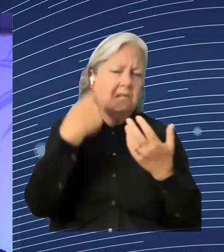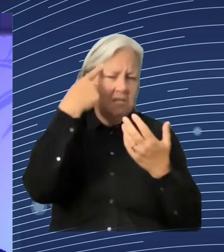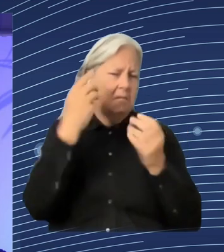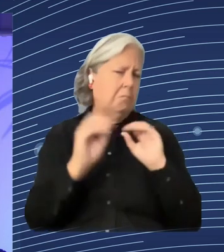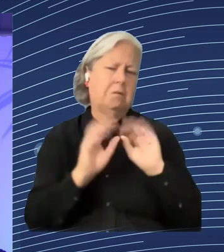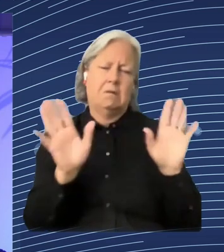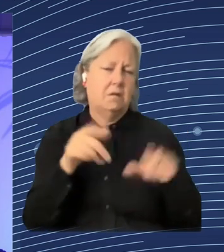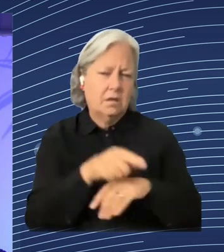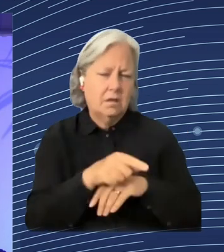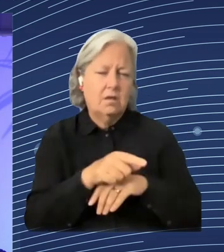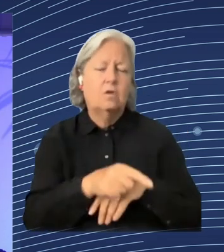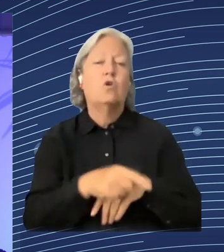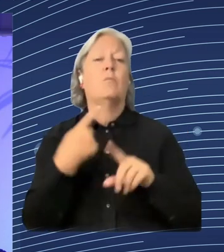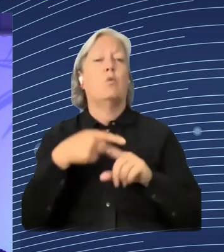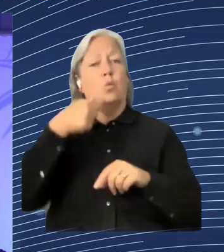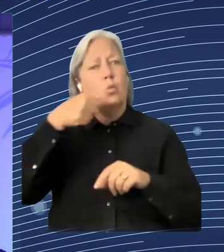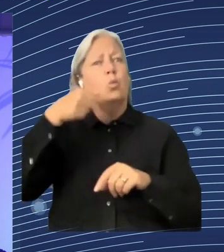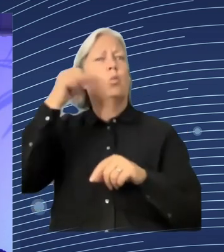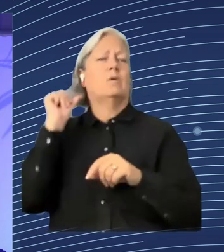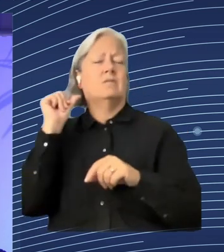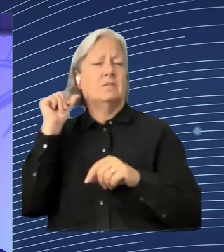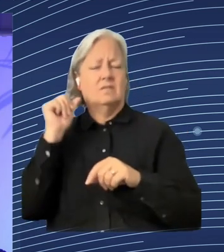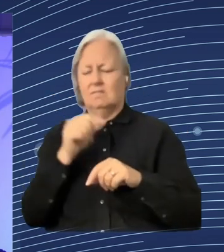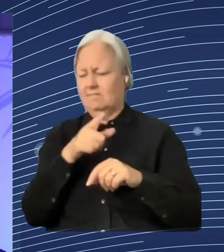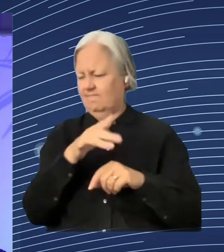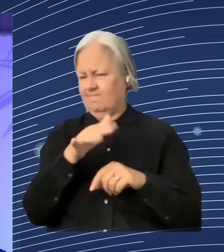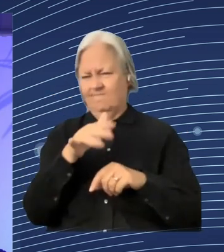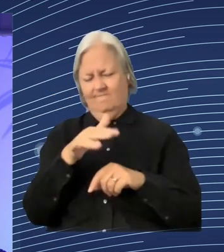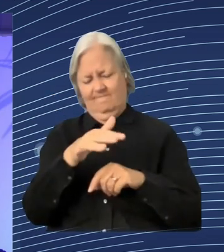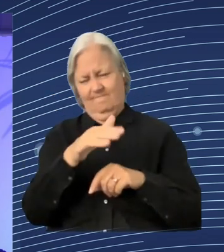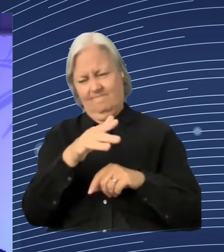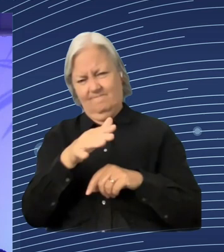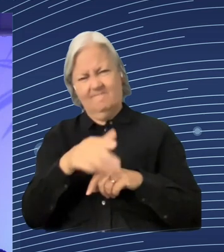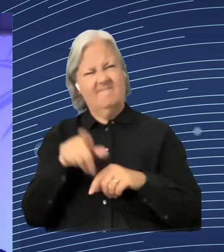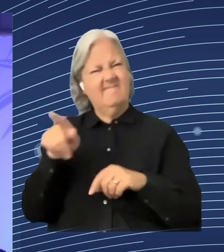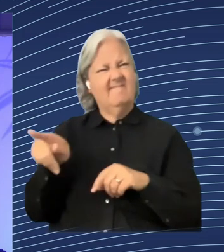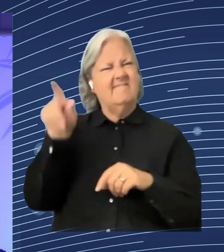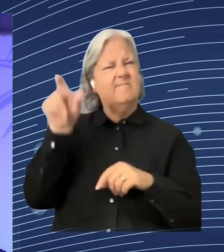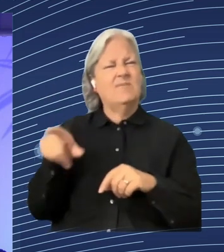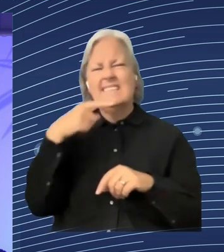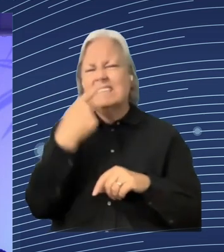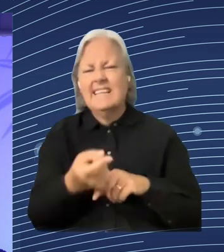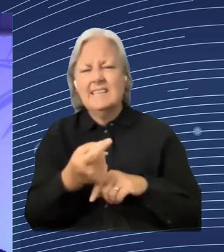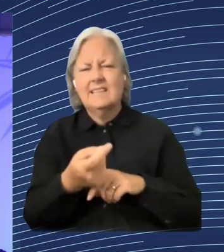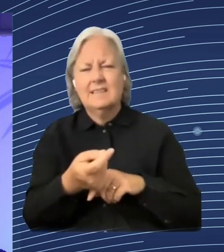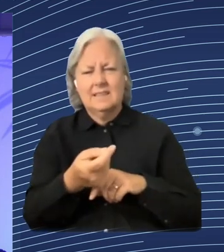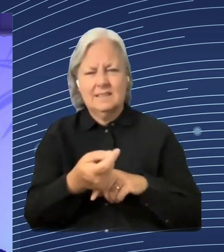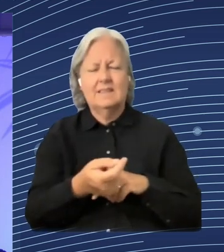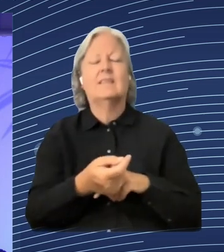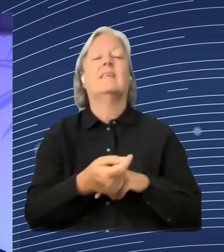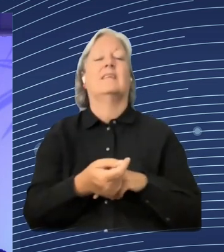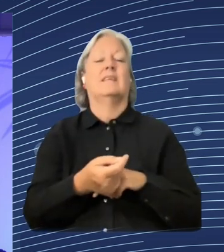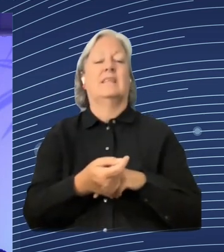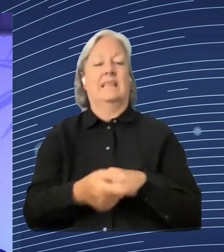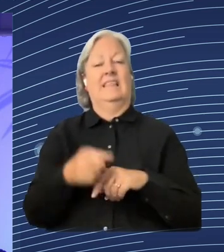been said yesterday by Professor Pissarides, the issue is the data.